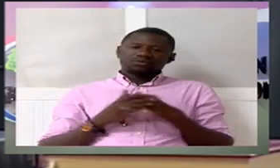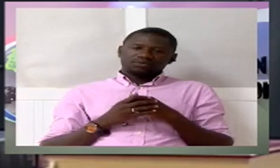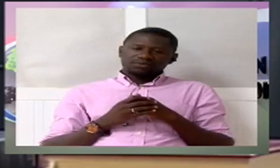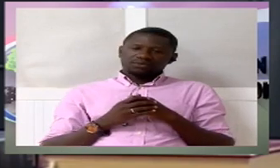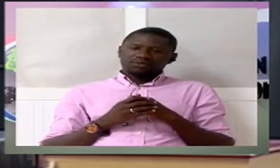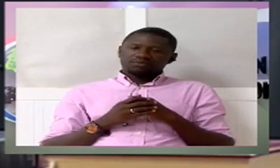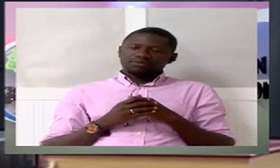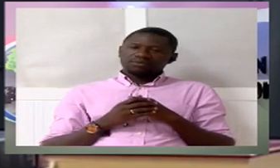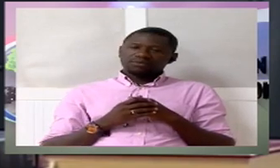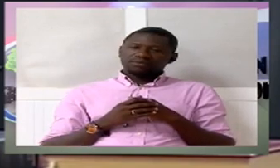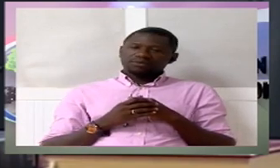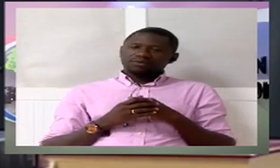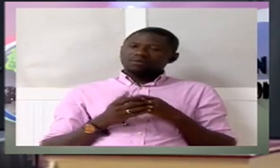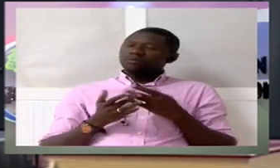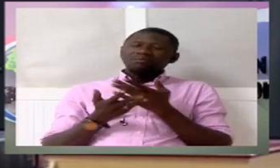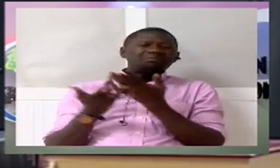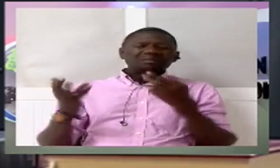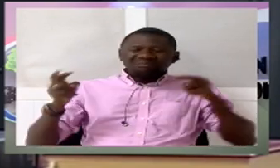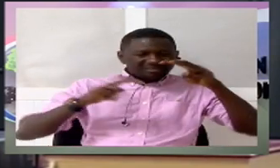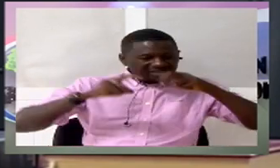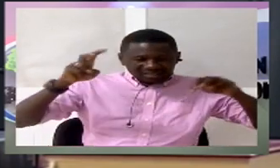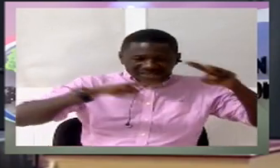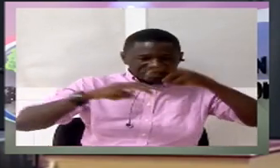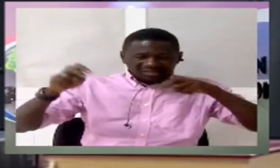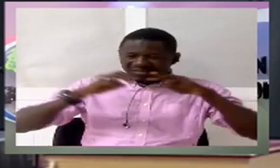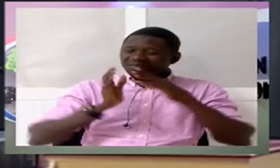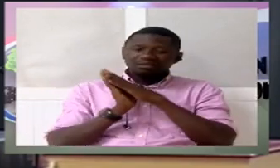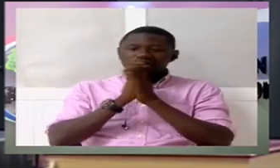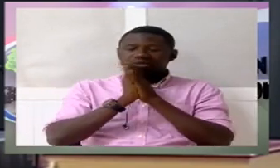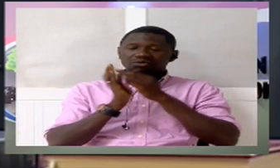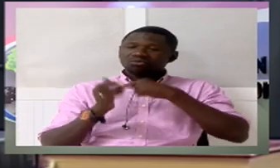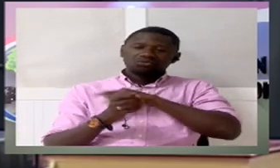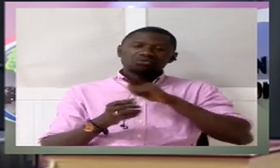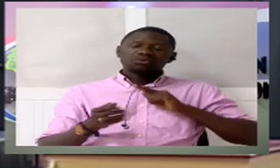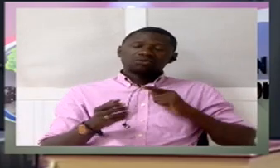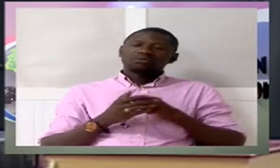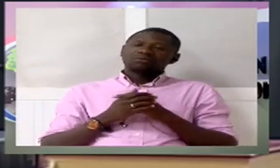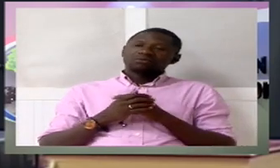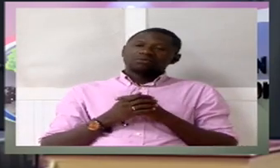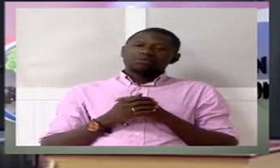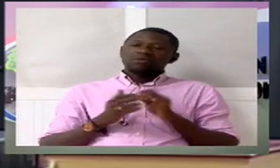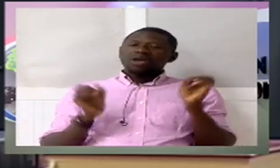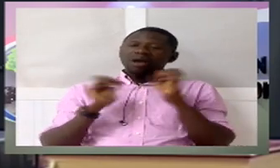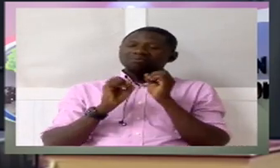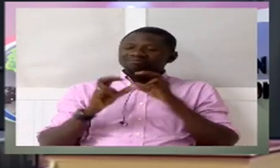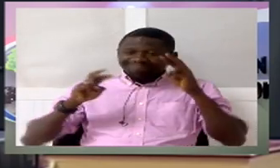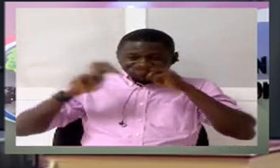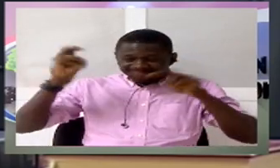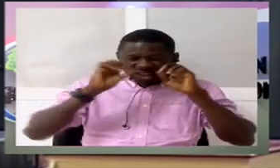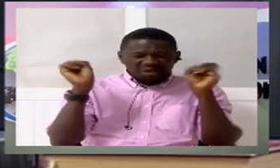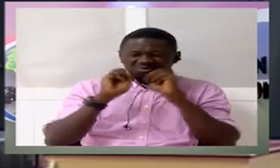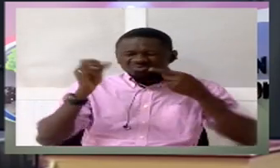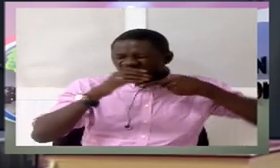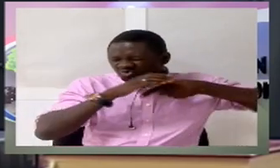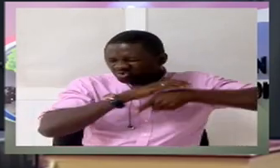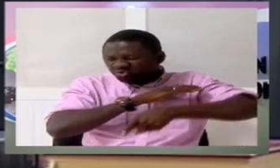findings has been levied against us. Ye kisikisiro keta andu inara ne tumi nyin nako. Without thorough investigation. Andu kisikisiro nyin manding